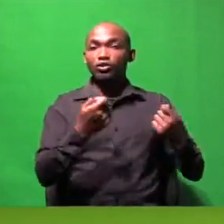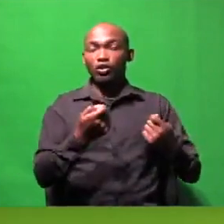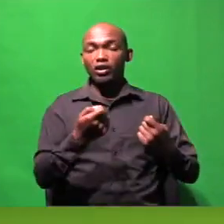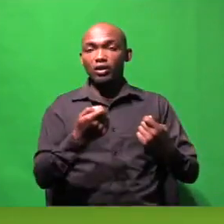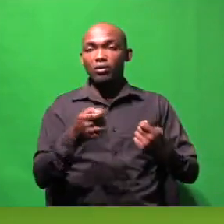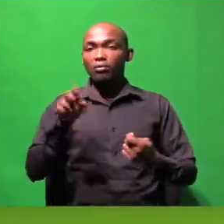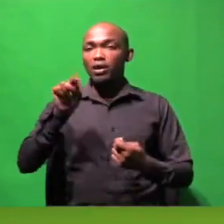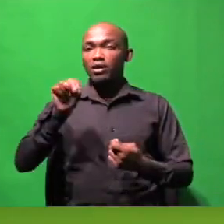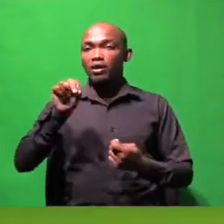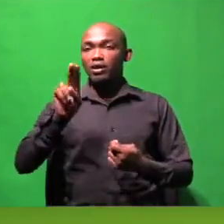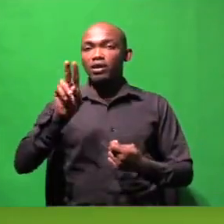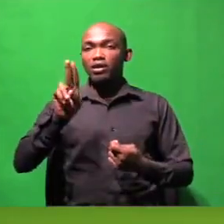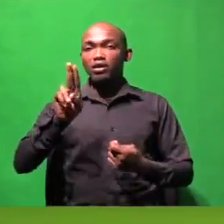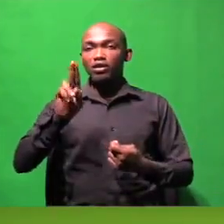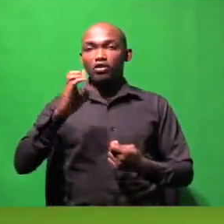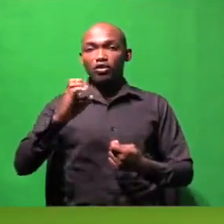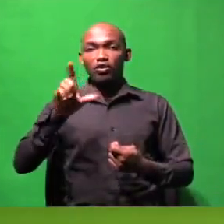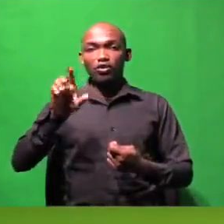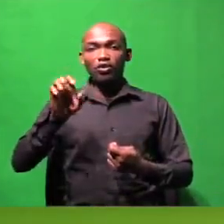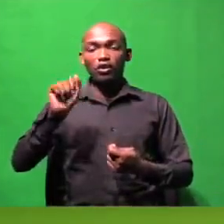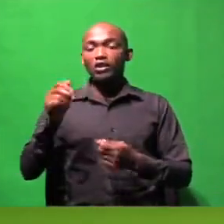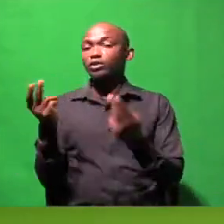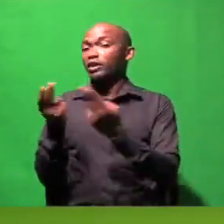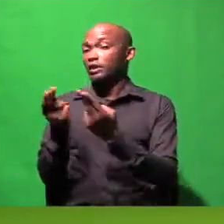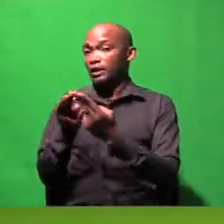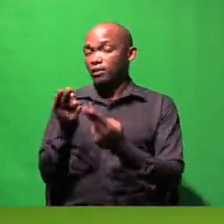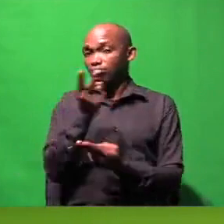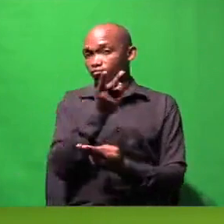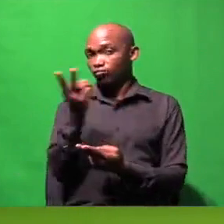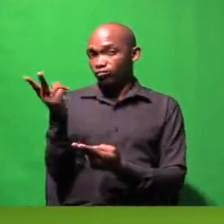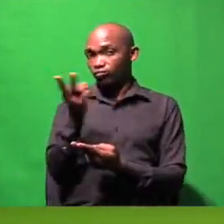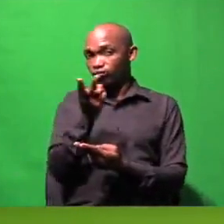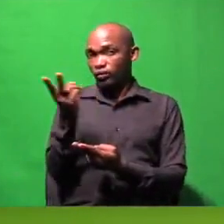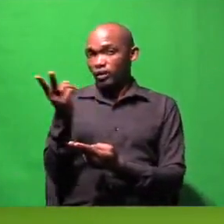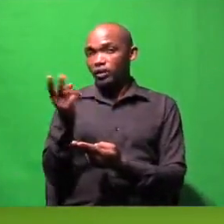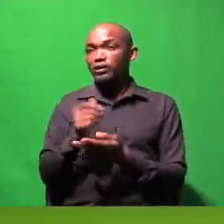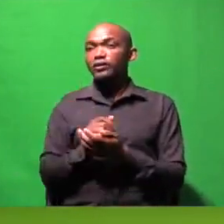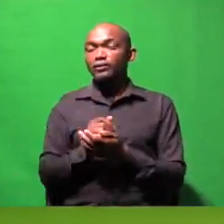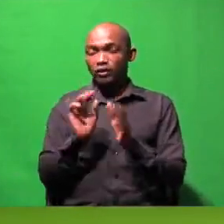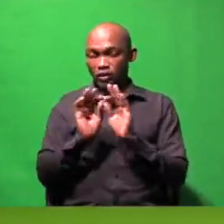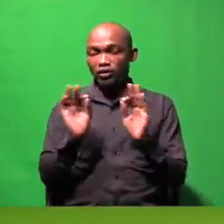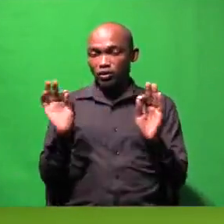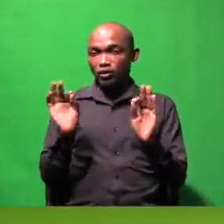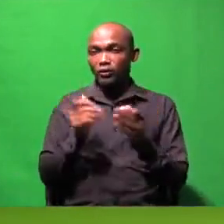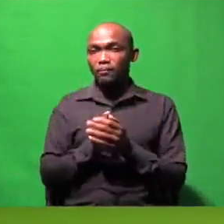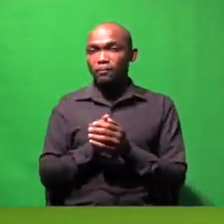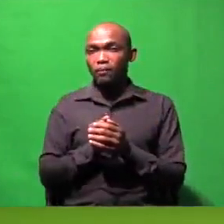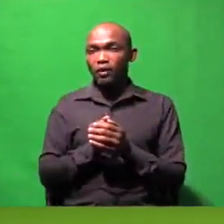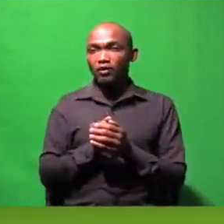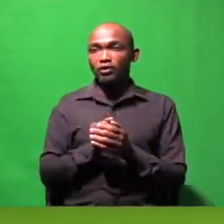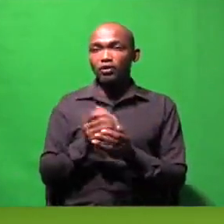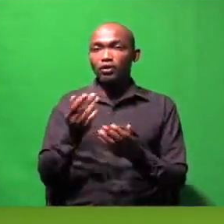it means that it's about creation, also there's something in common also about creation. So it means